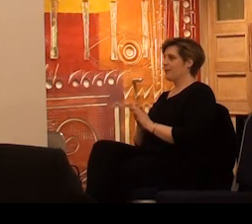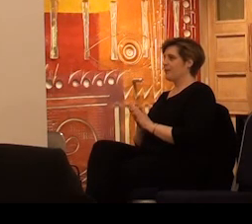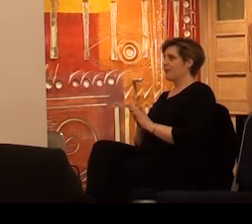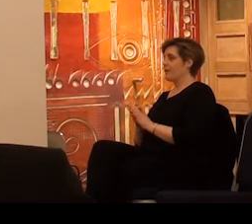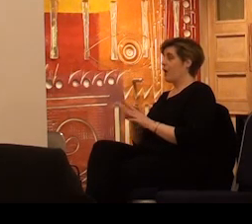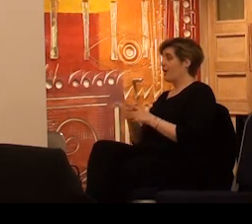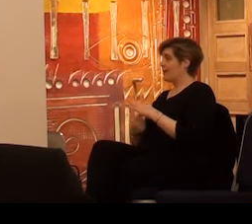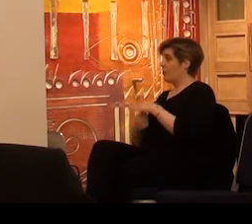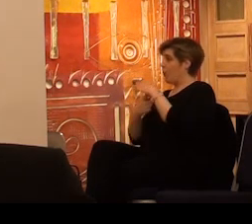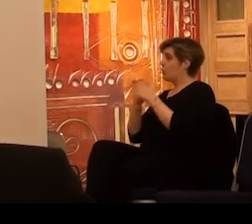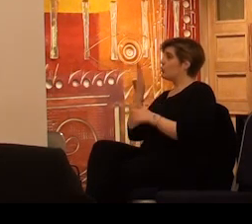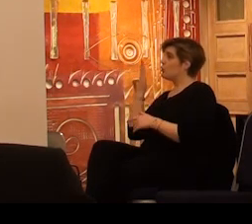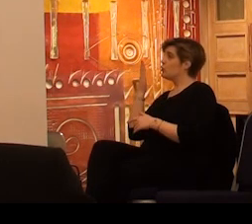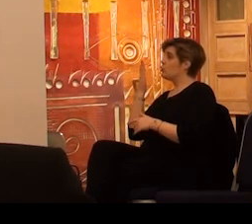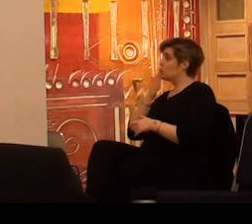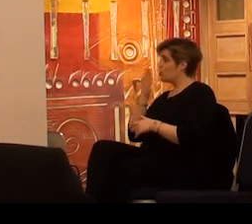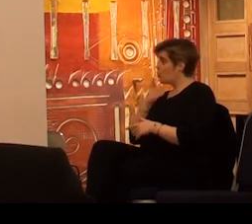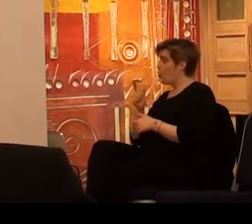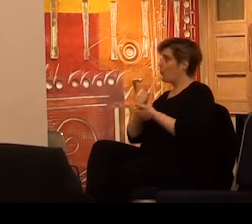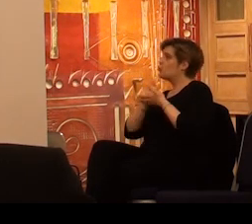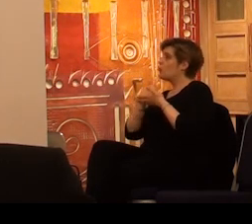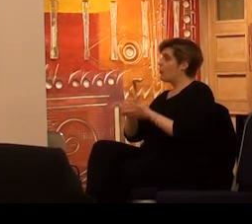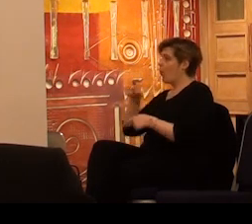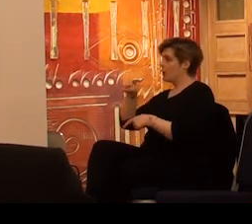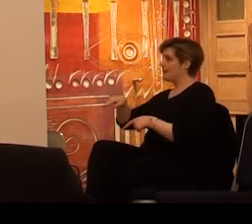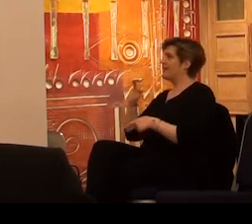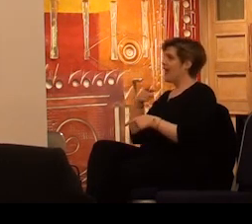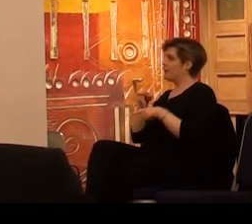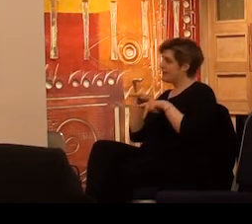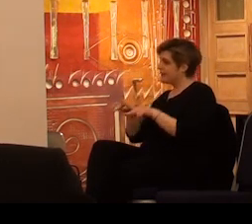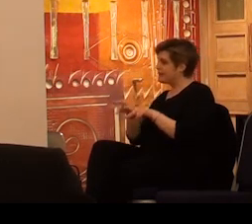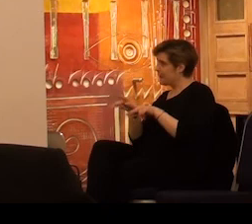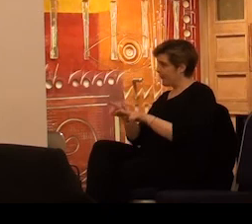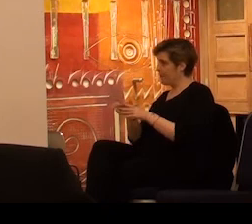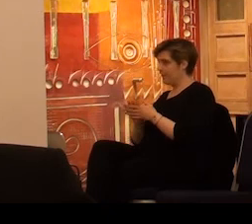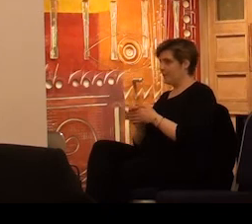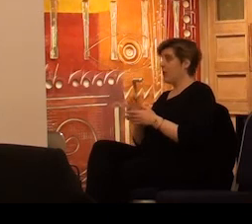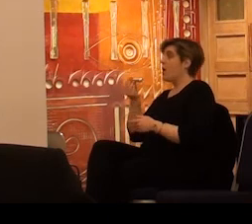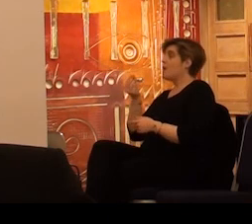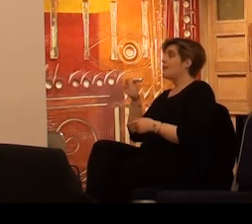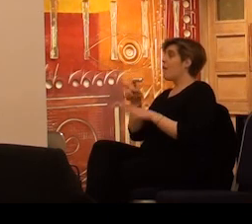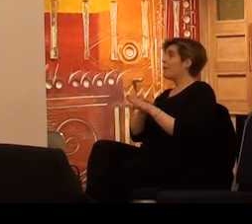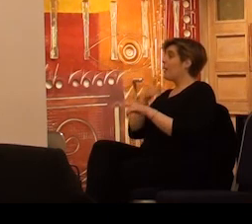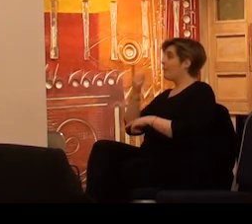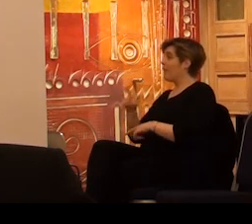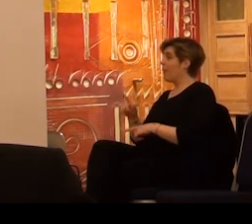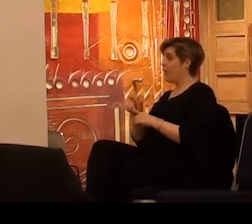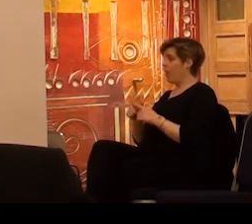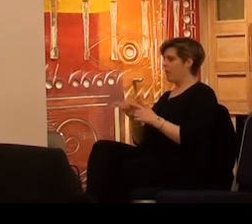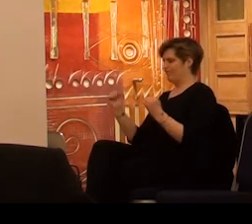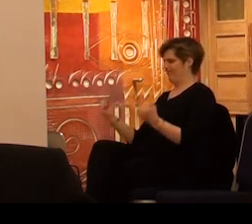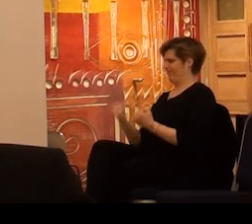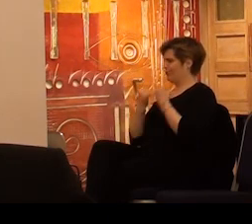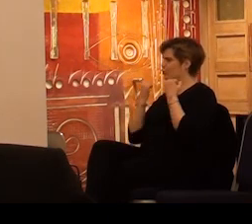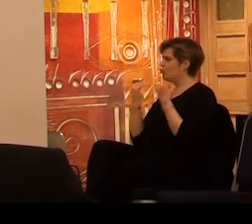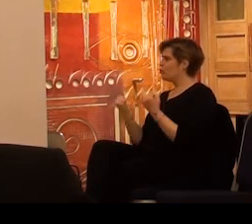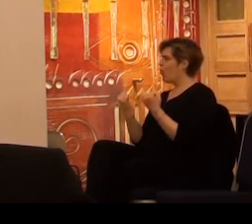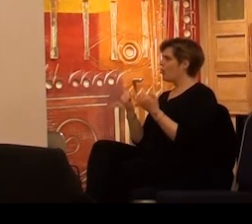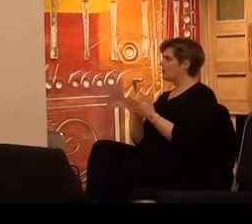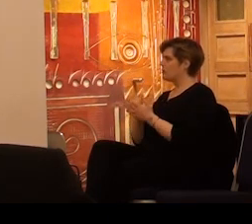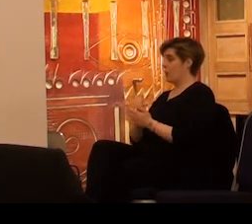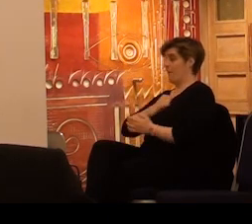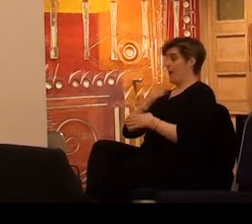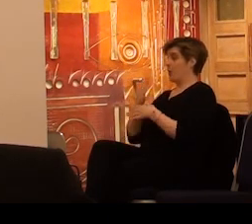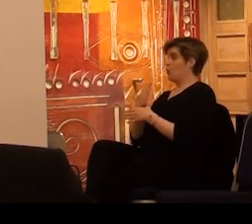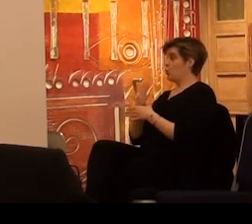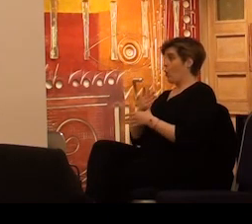that methodology. Okay. Some young people have amazing strengths, and it's my job and our school's job to tap into